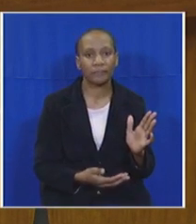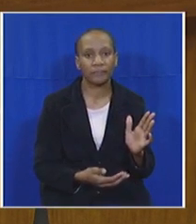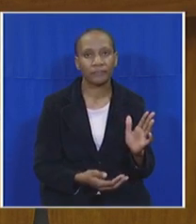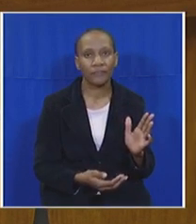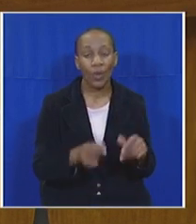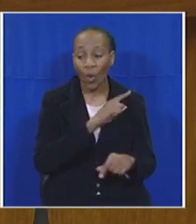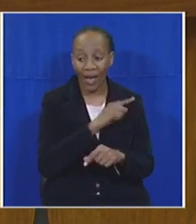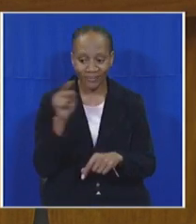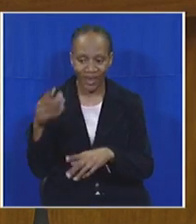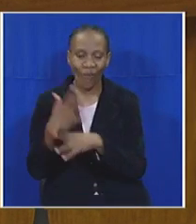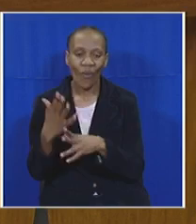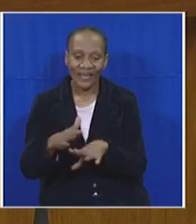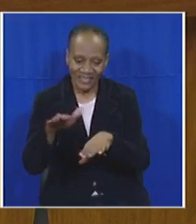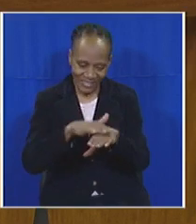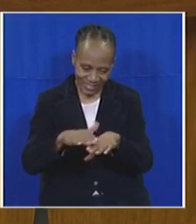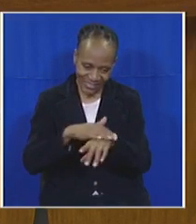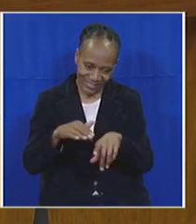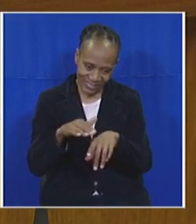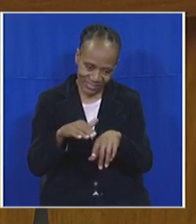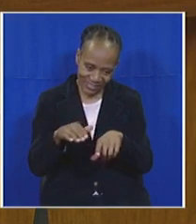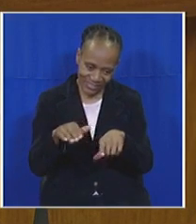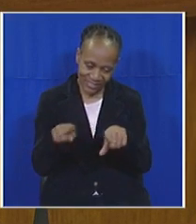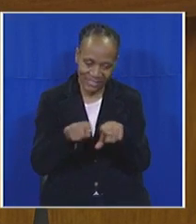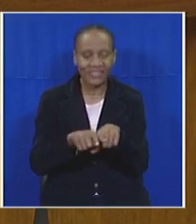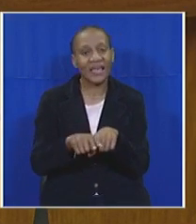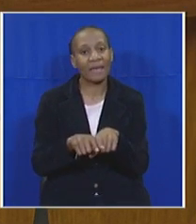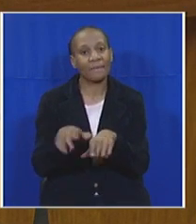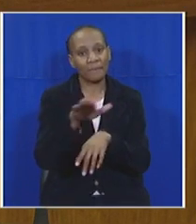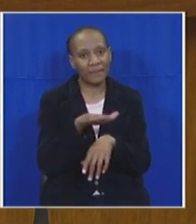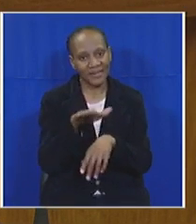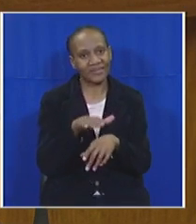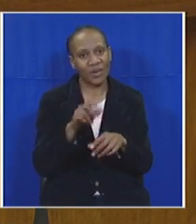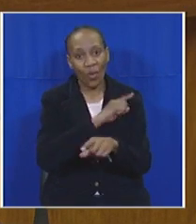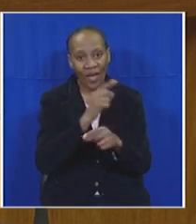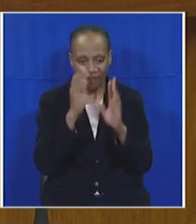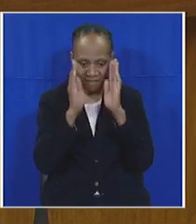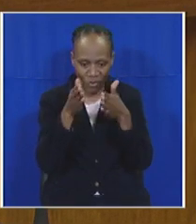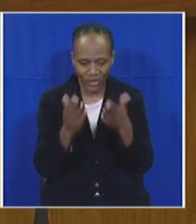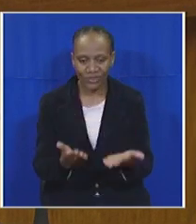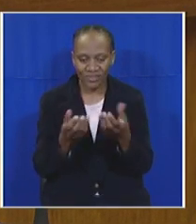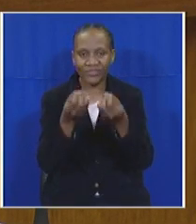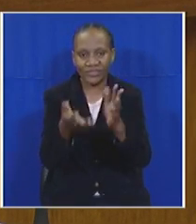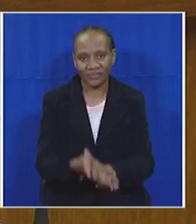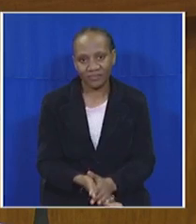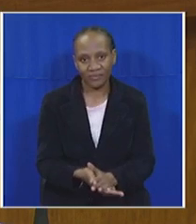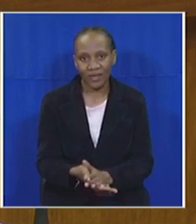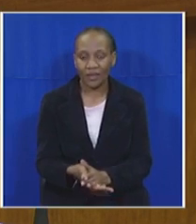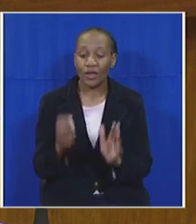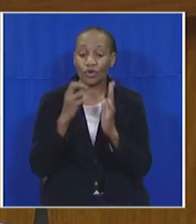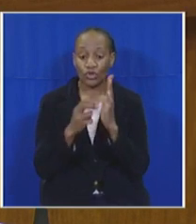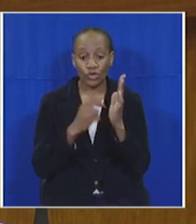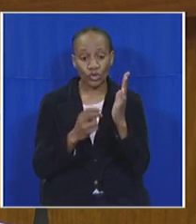operate in the same space as municipalities for improved service deliveries. On the regulation of the cultural